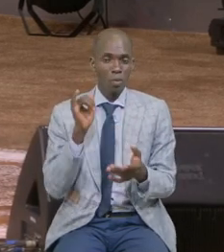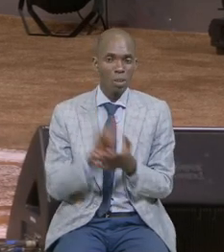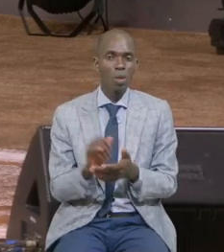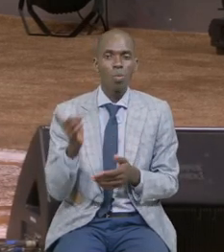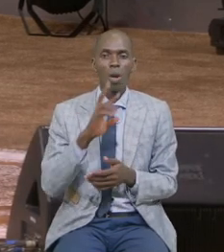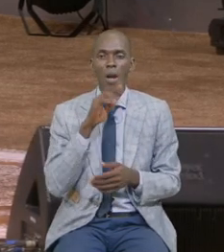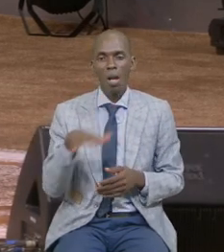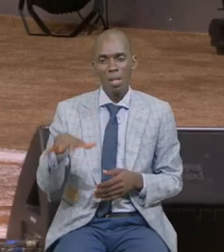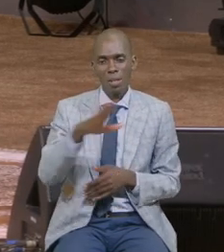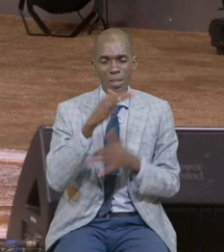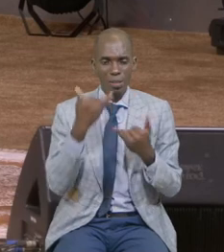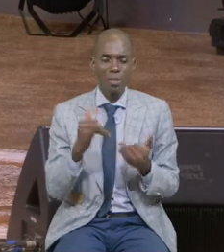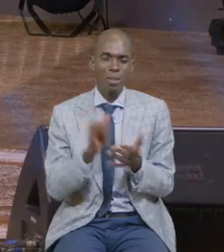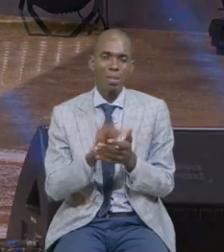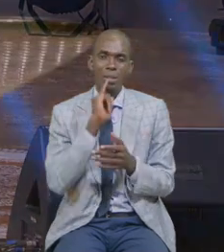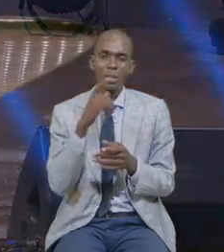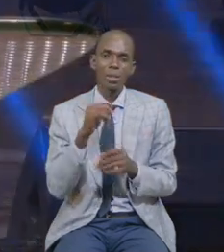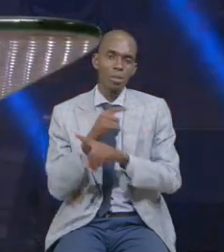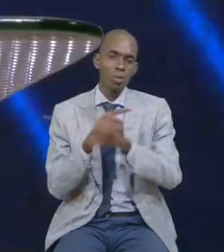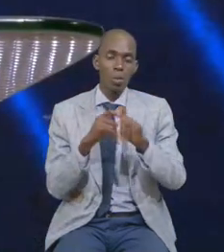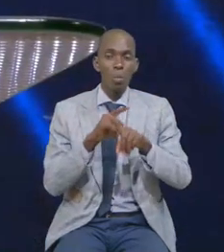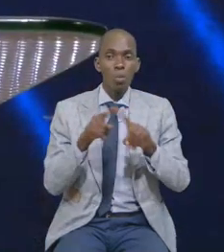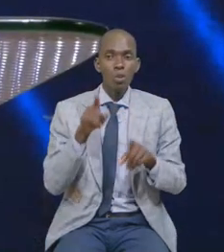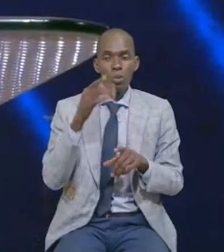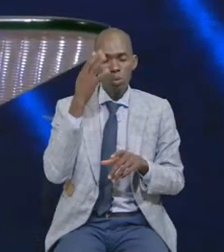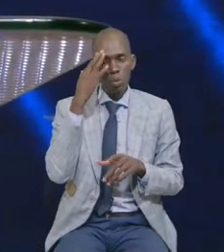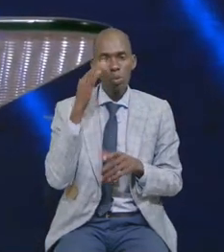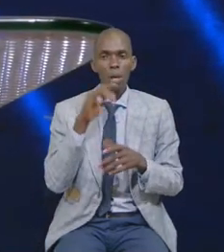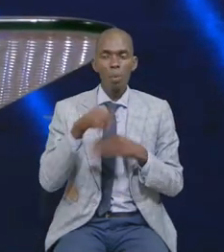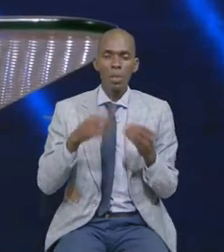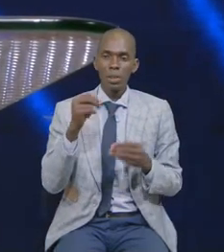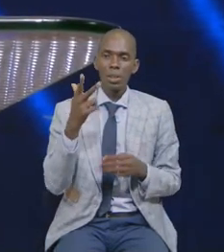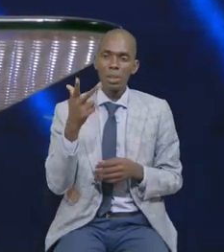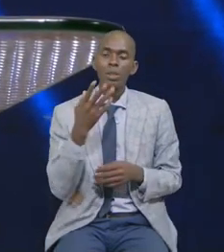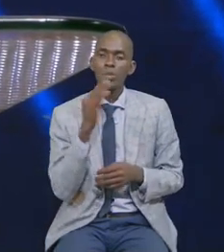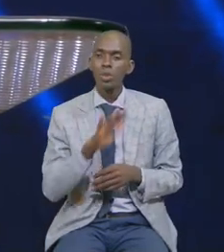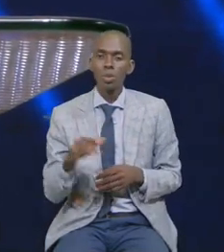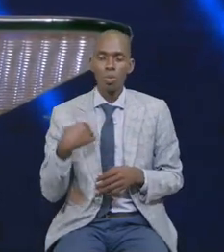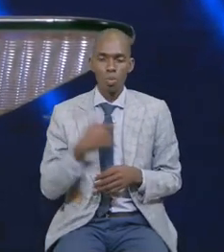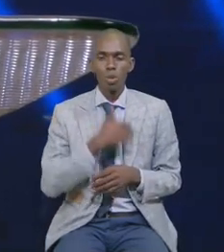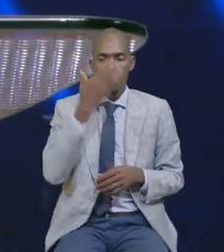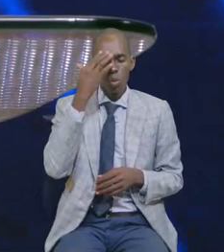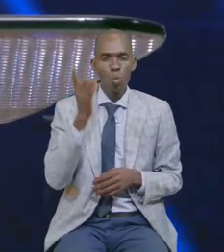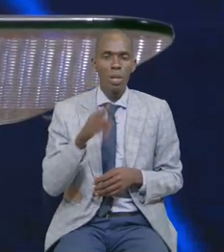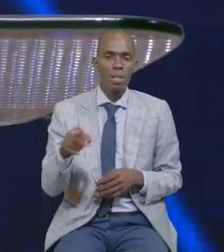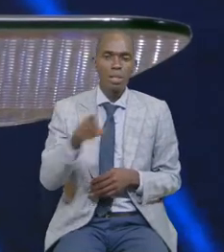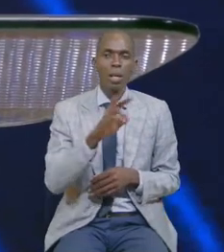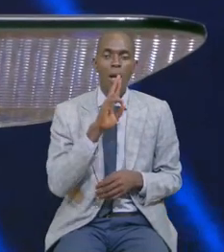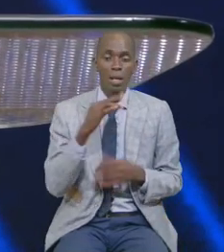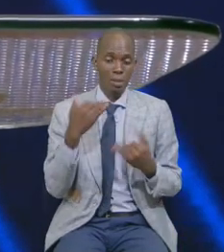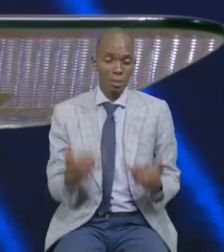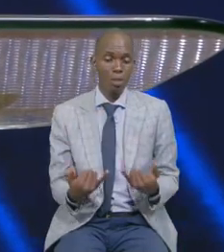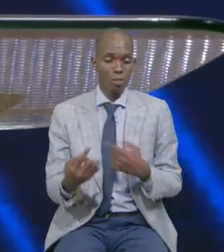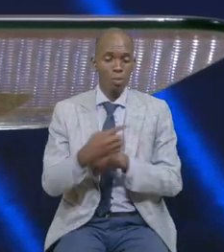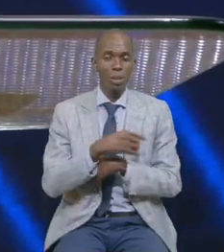day to day that's the question but we know why we know where they are today they're in heaven what